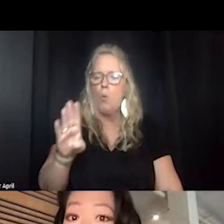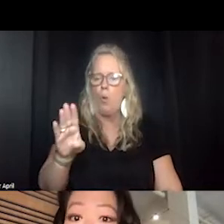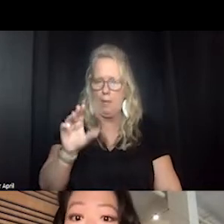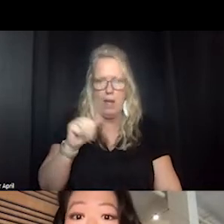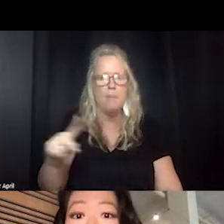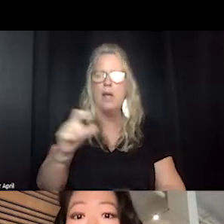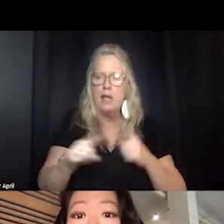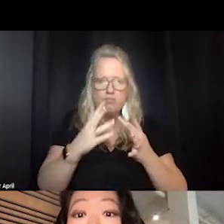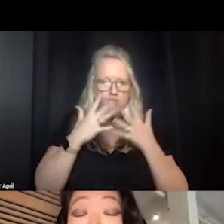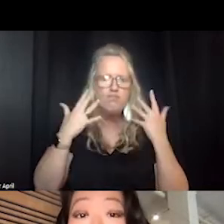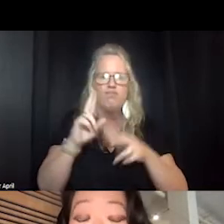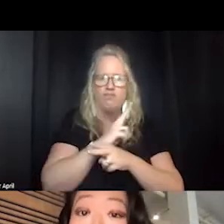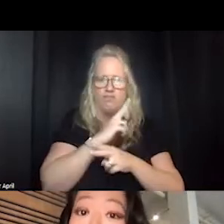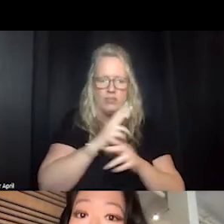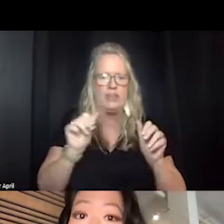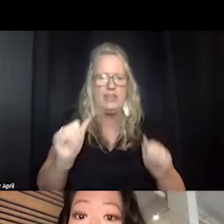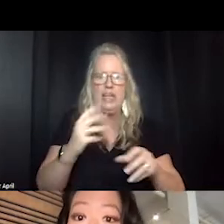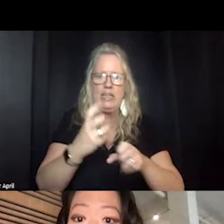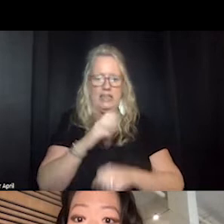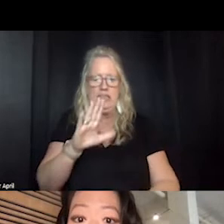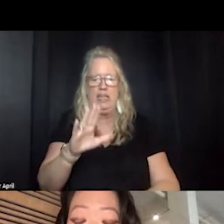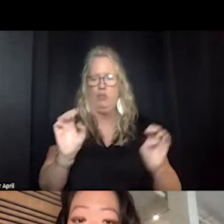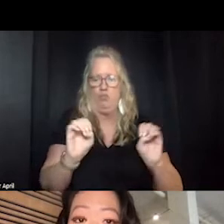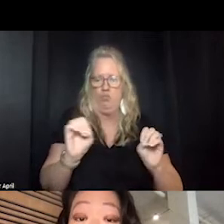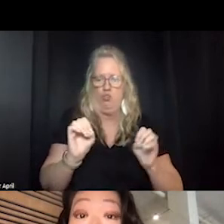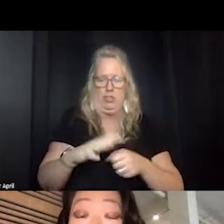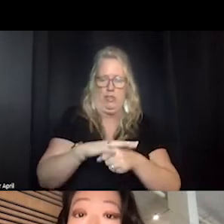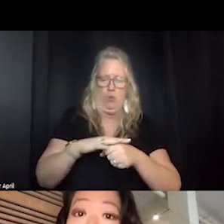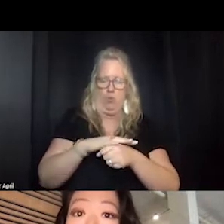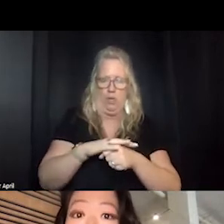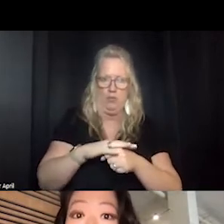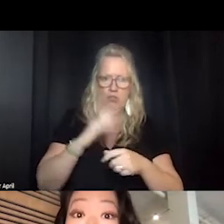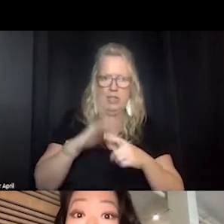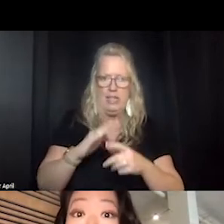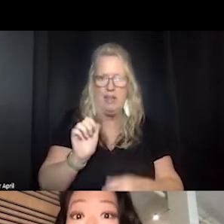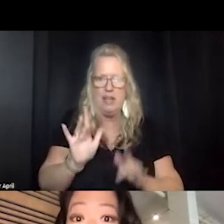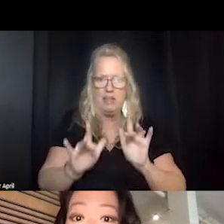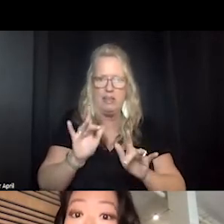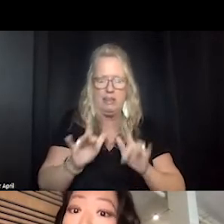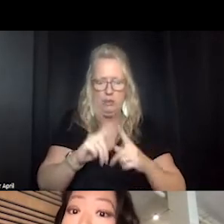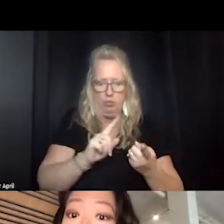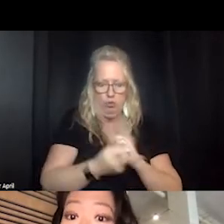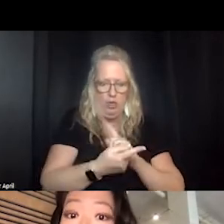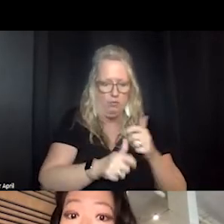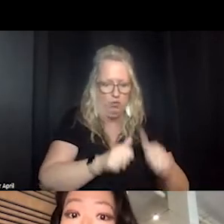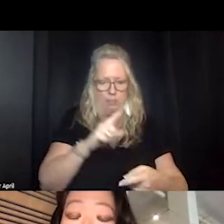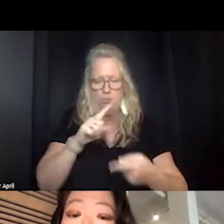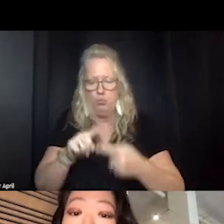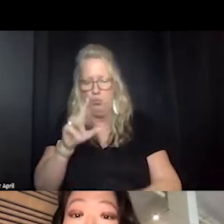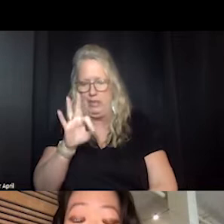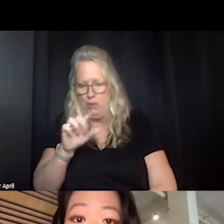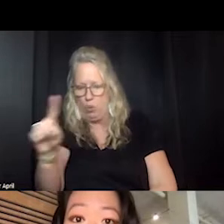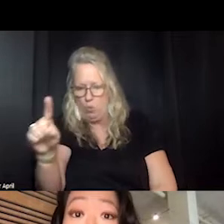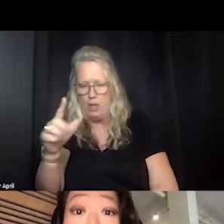user interface, and we get your emergency location, and in a few clicks, we translate text to a 911 call